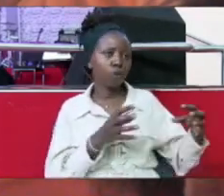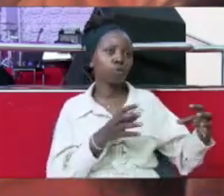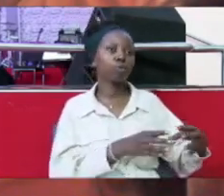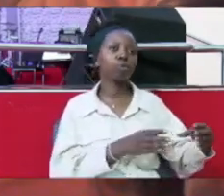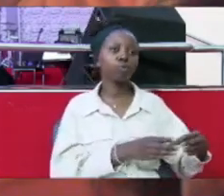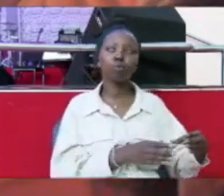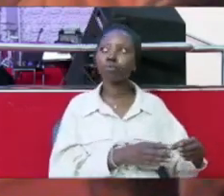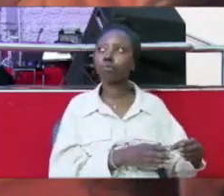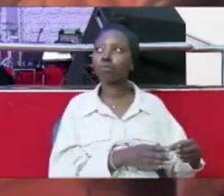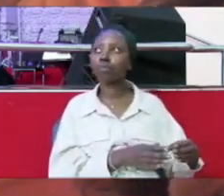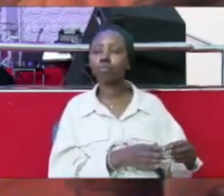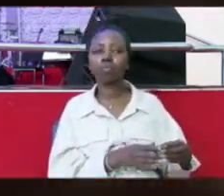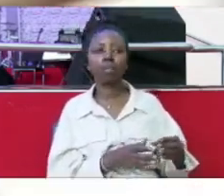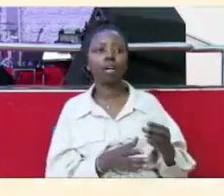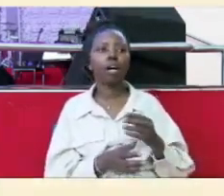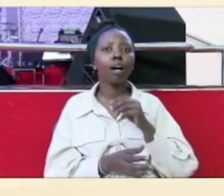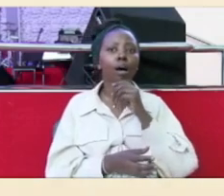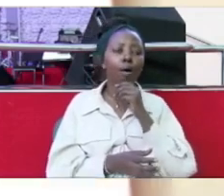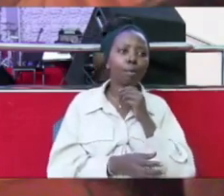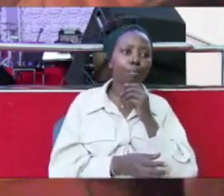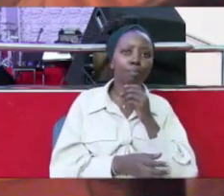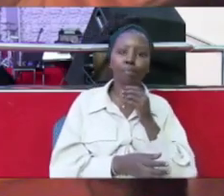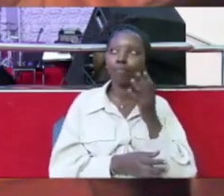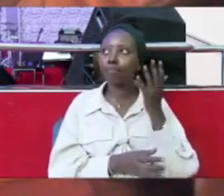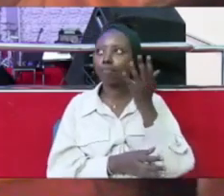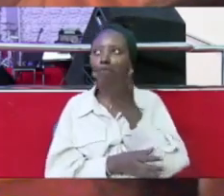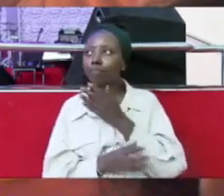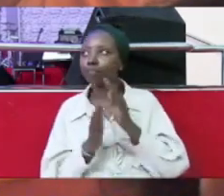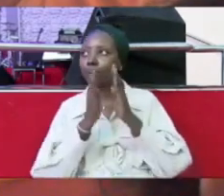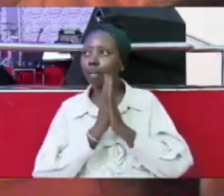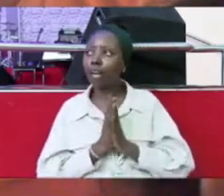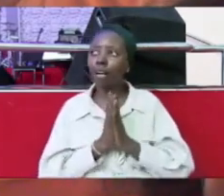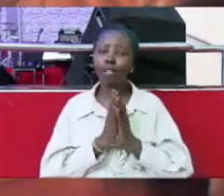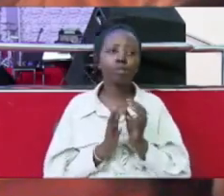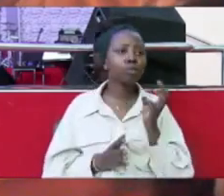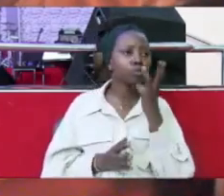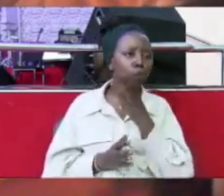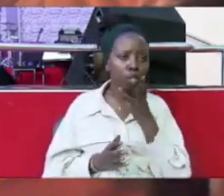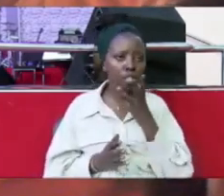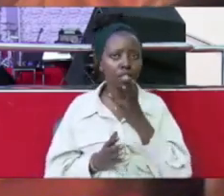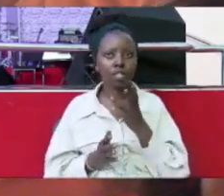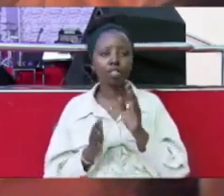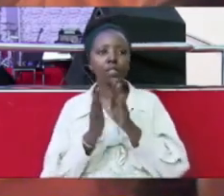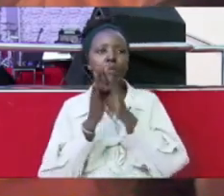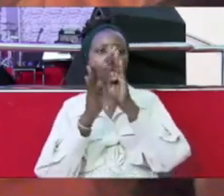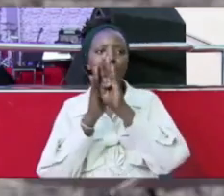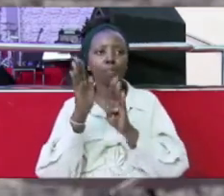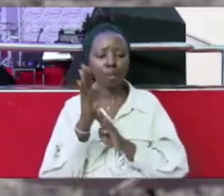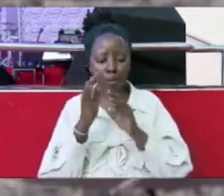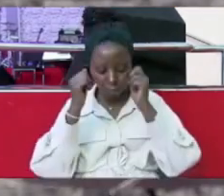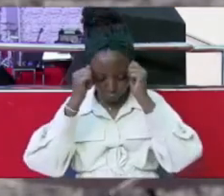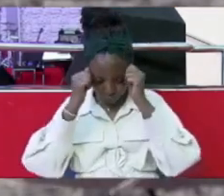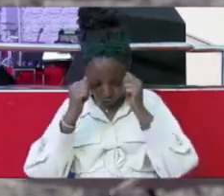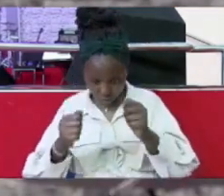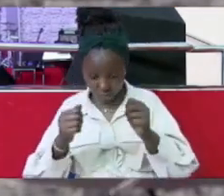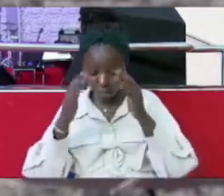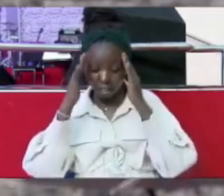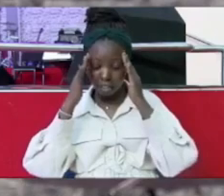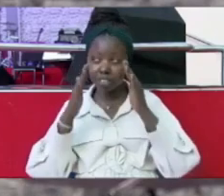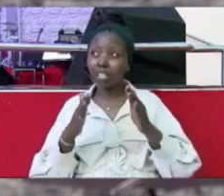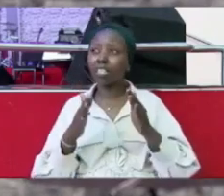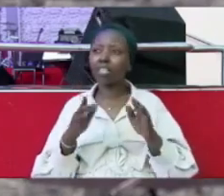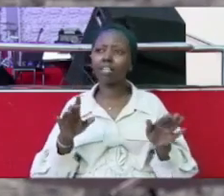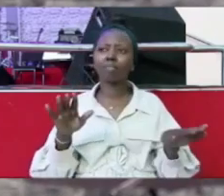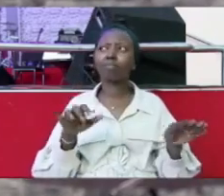dogo, Monday prayers, Wednesday Bible study, ama ni mikutano kila mwezi ama ni ushirika wa Jumatano, and many other